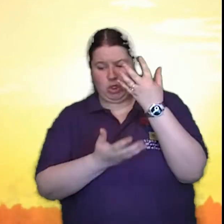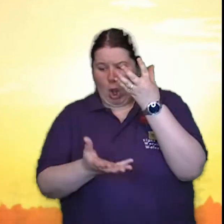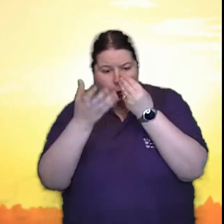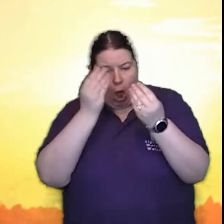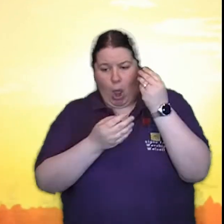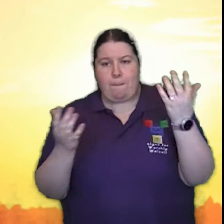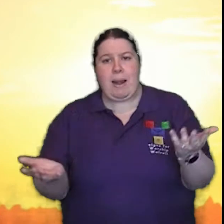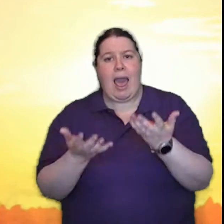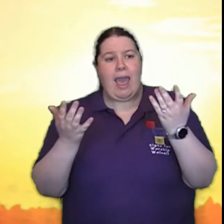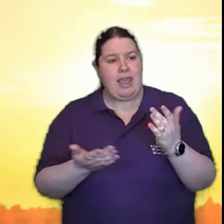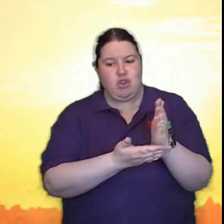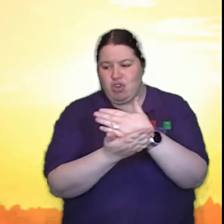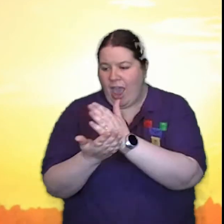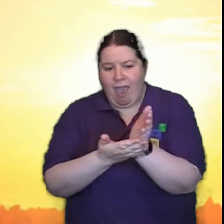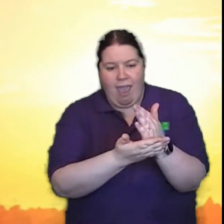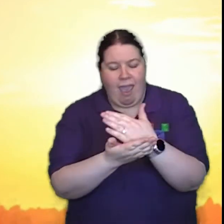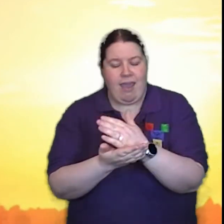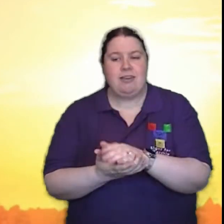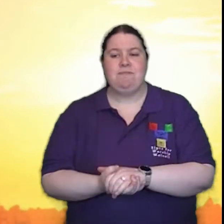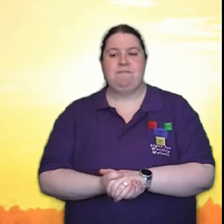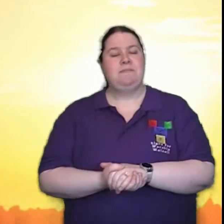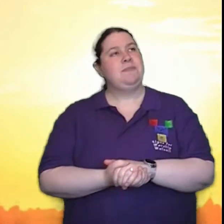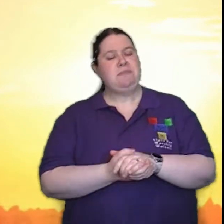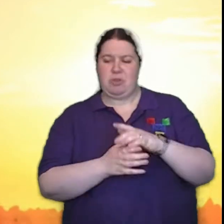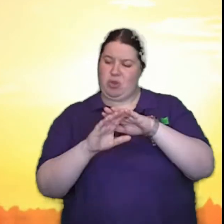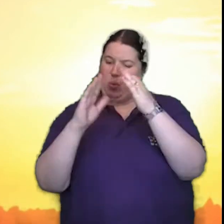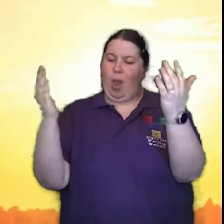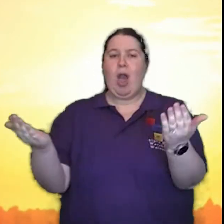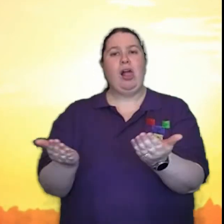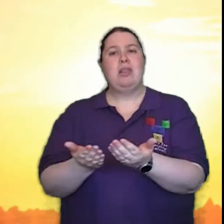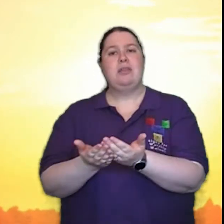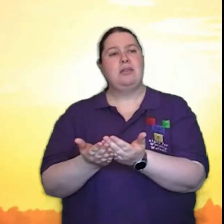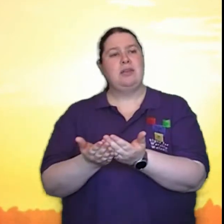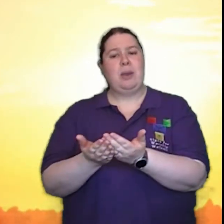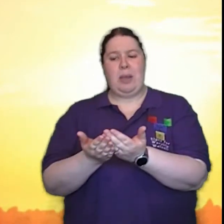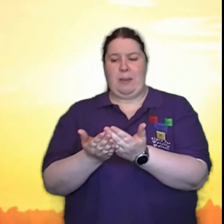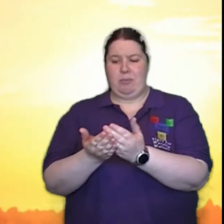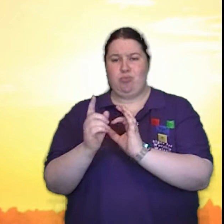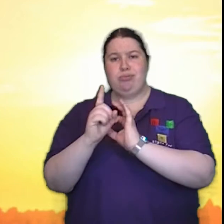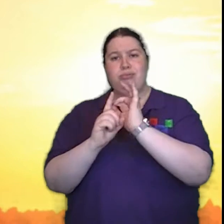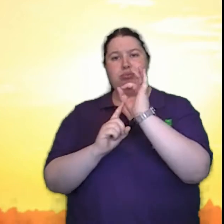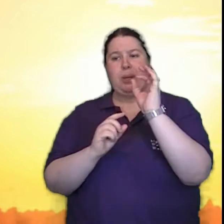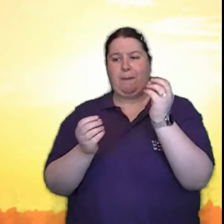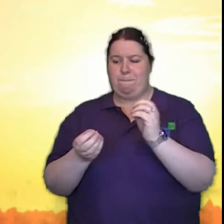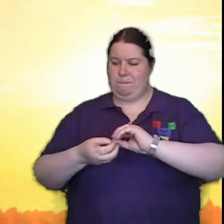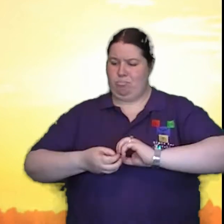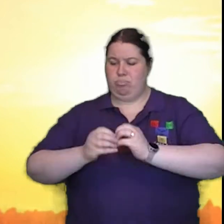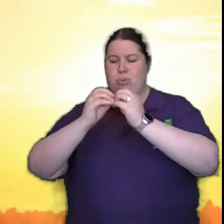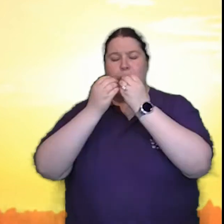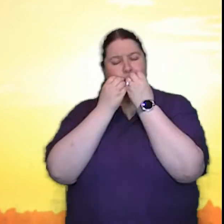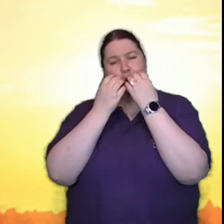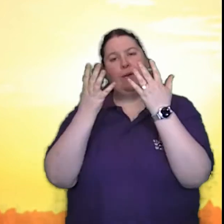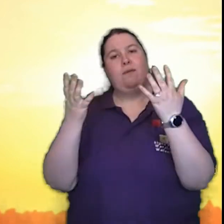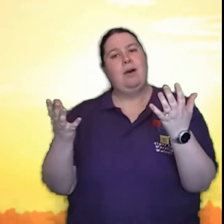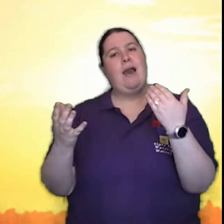to learn, play, and share together so that the wonderful world you have made becomes more